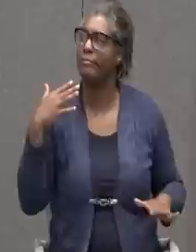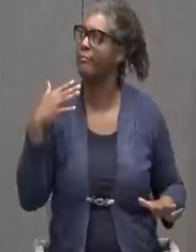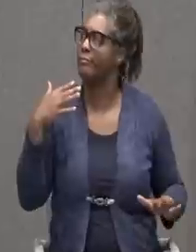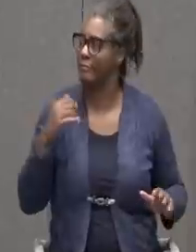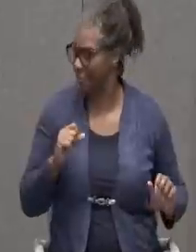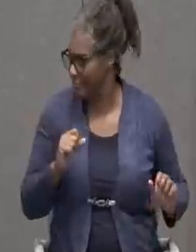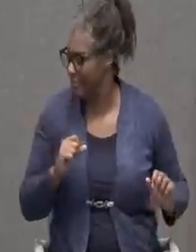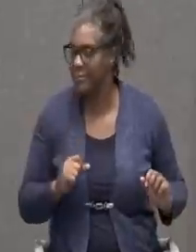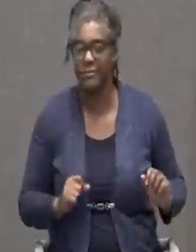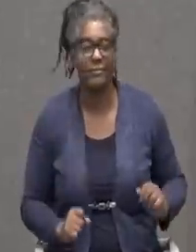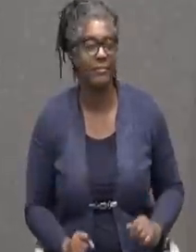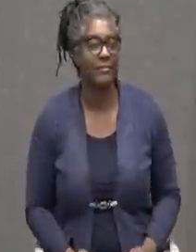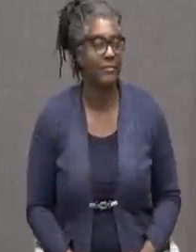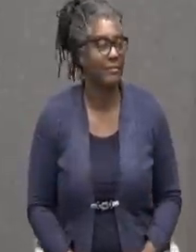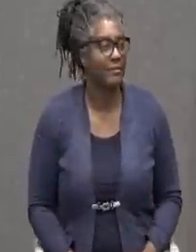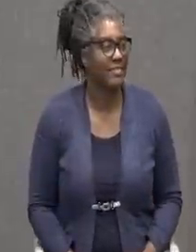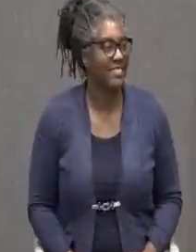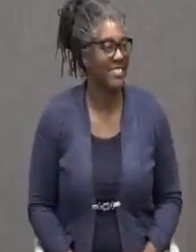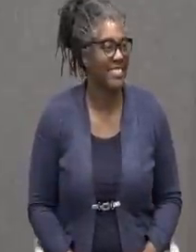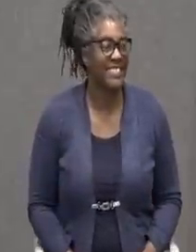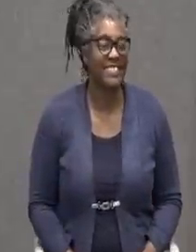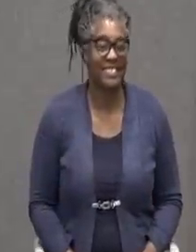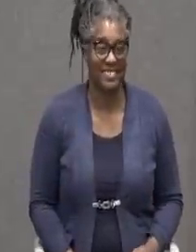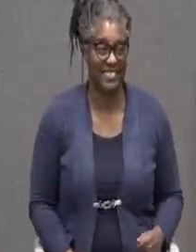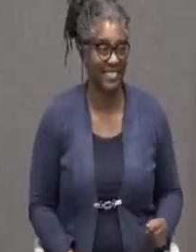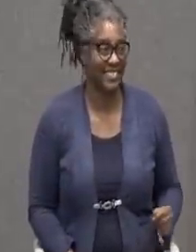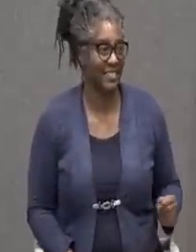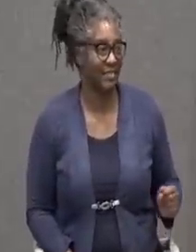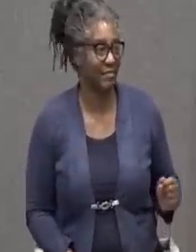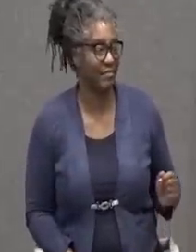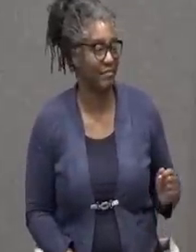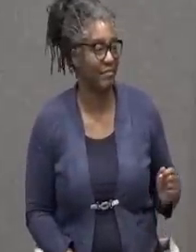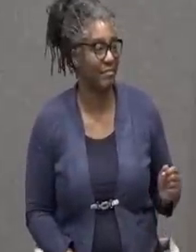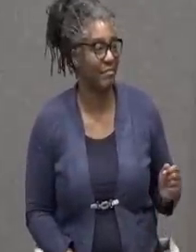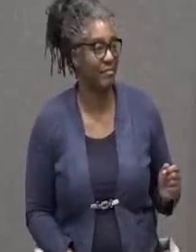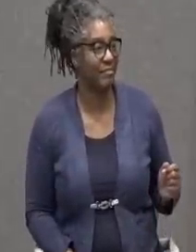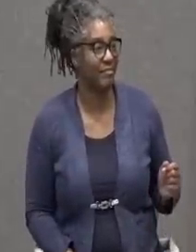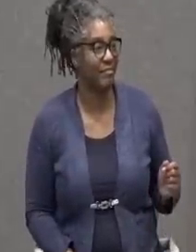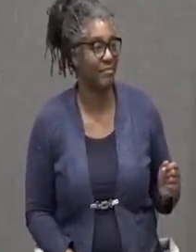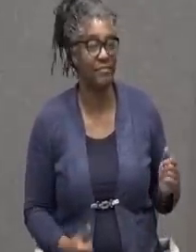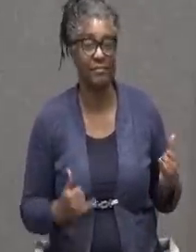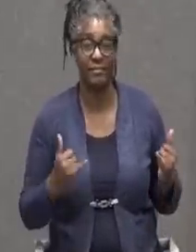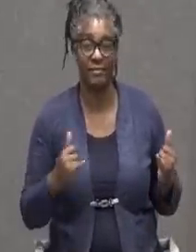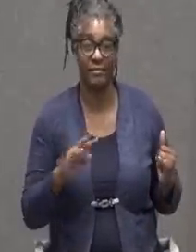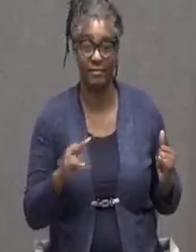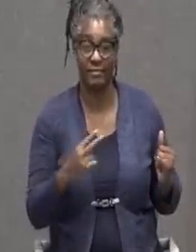foot down really hard. Now, I'm gonna hold this up so you can see.